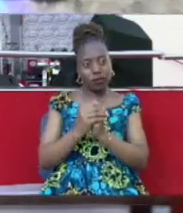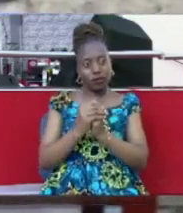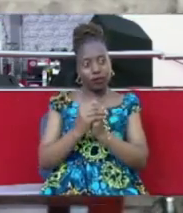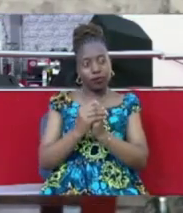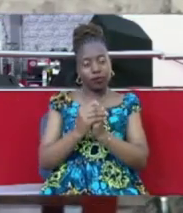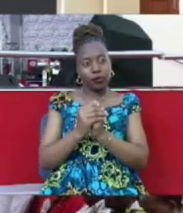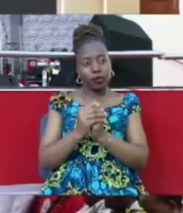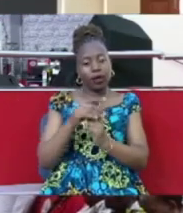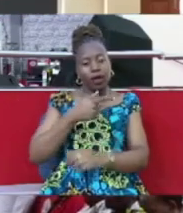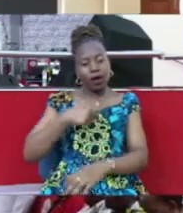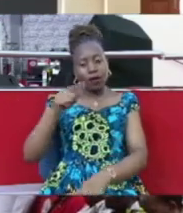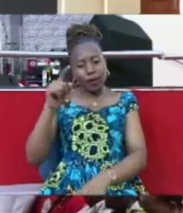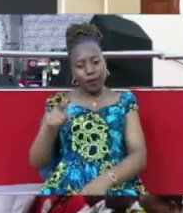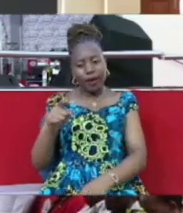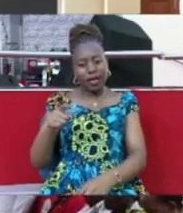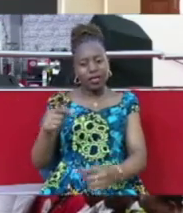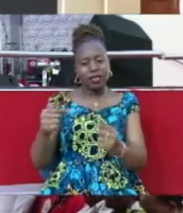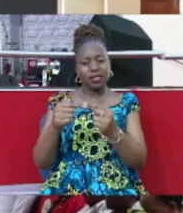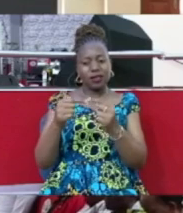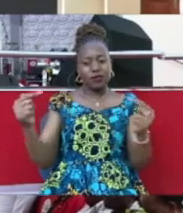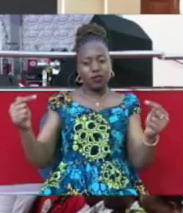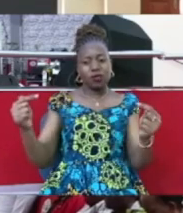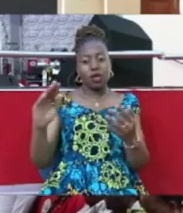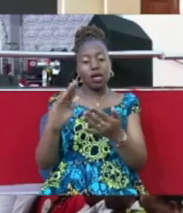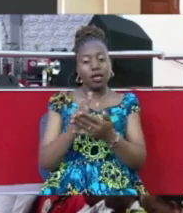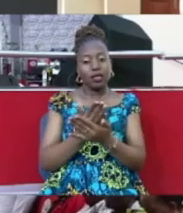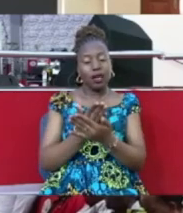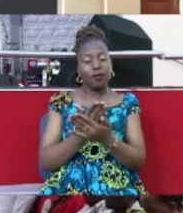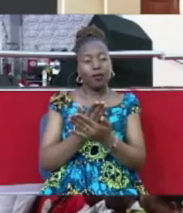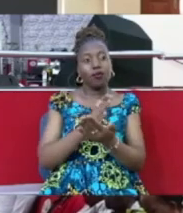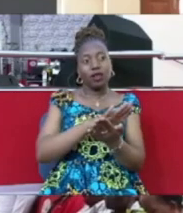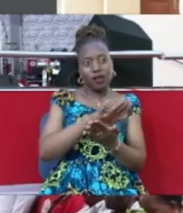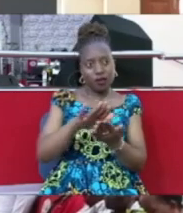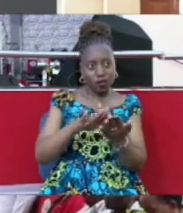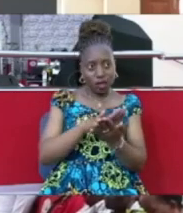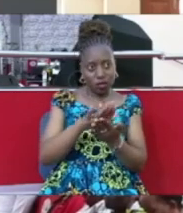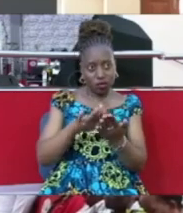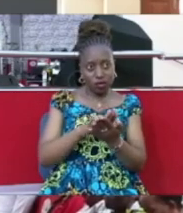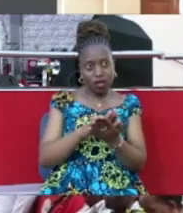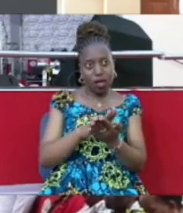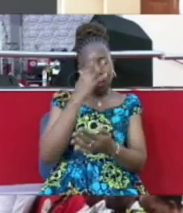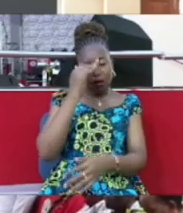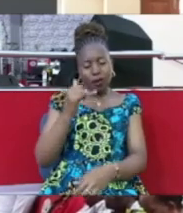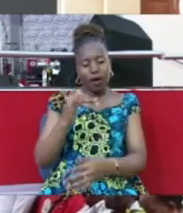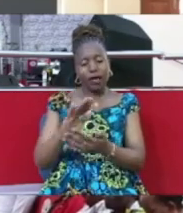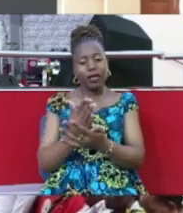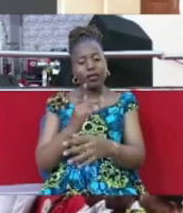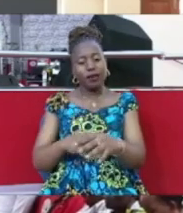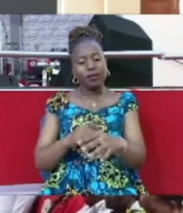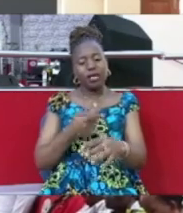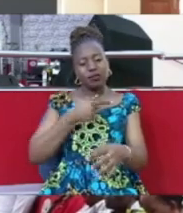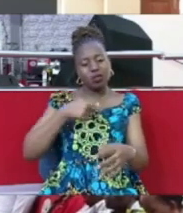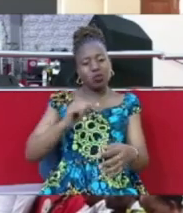And so we need to reject some of these strongholds. So lazima tukatae misingi kama hiyo. There are times when we attach worship to